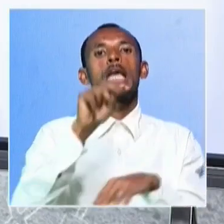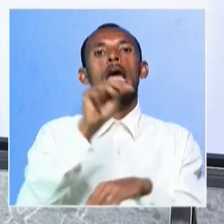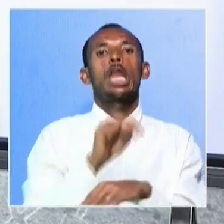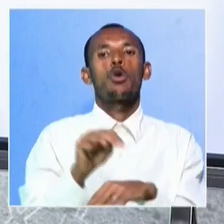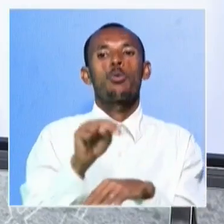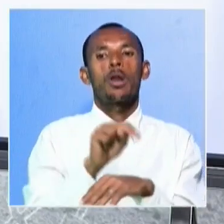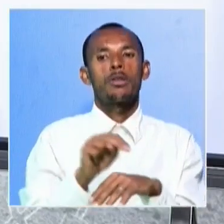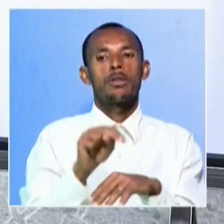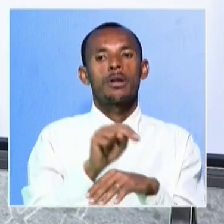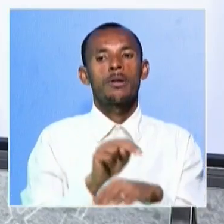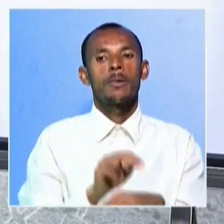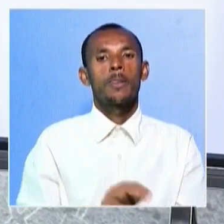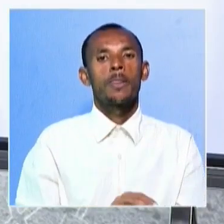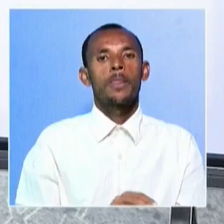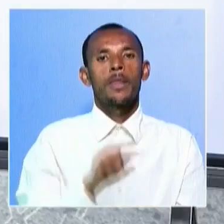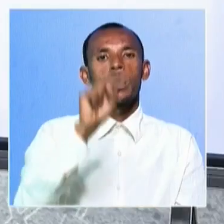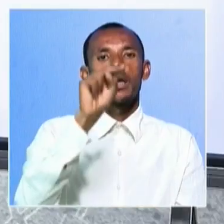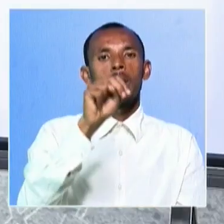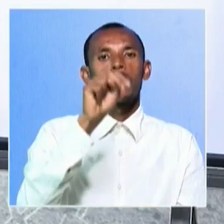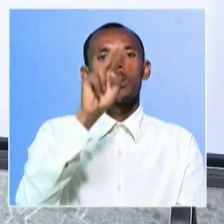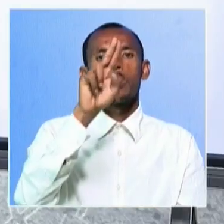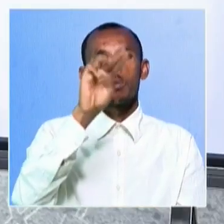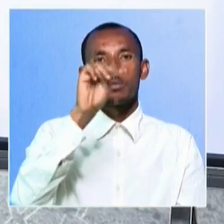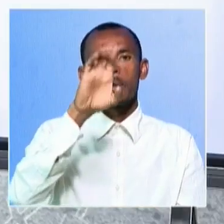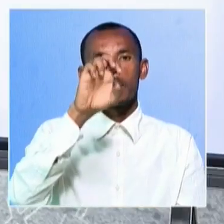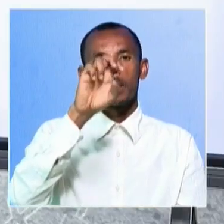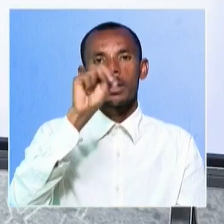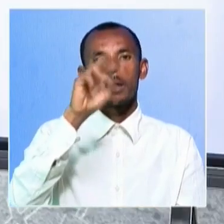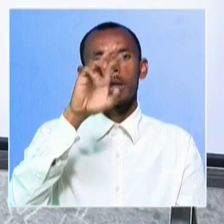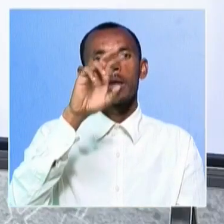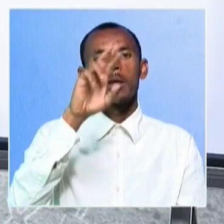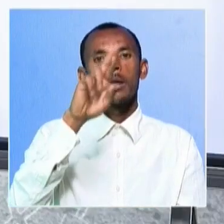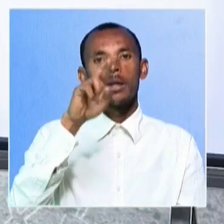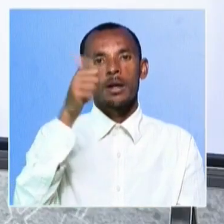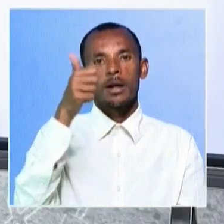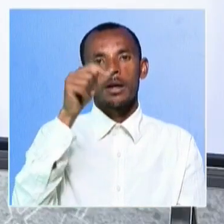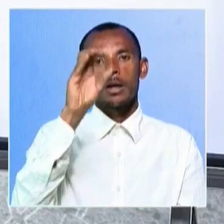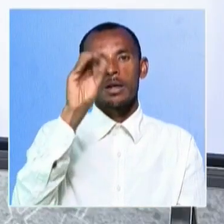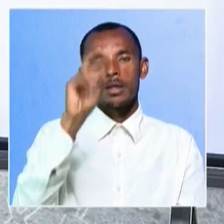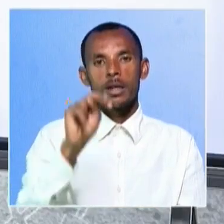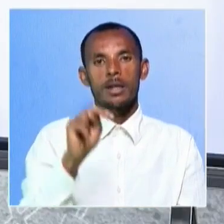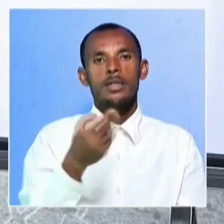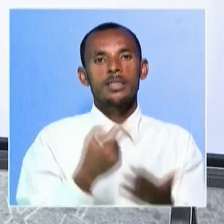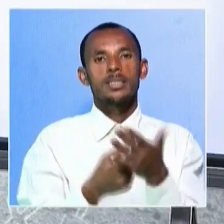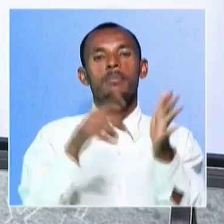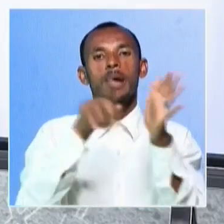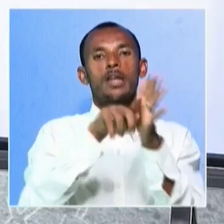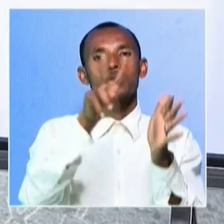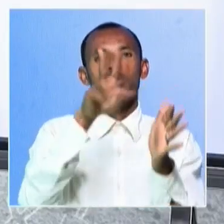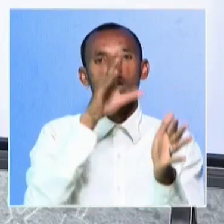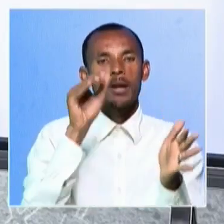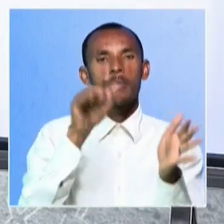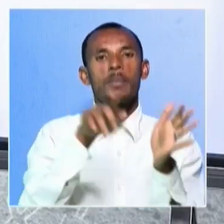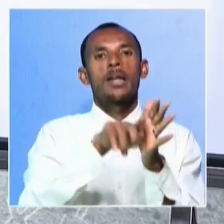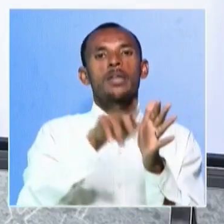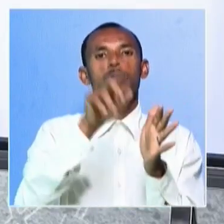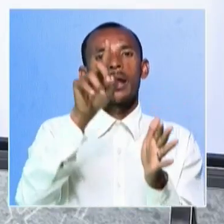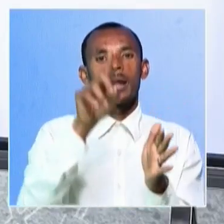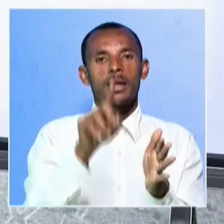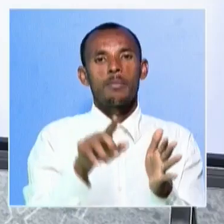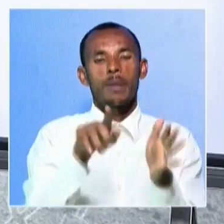So here the numerator is minus 2 and here 1. since minus 2 is less than